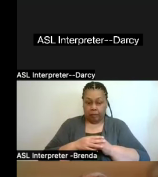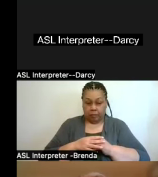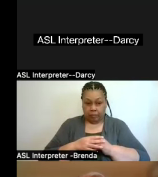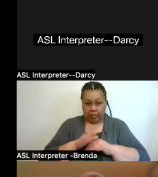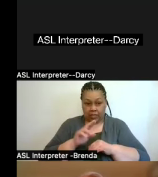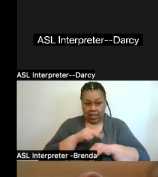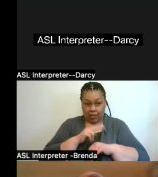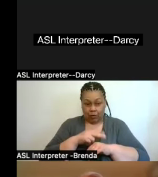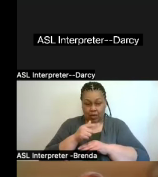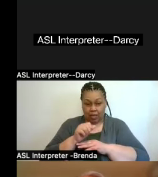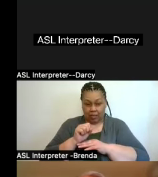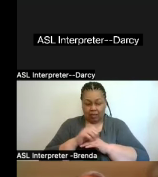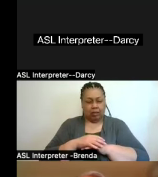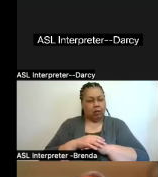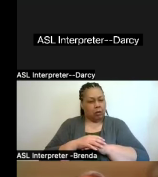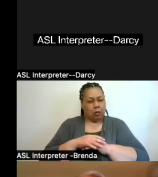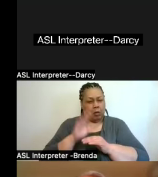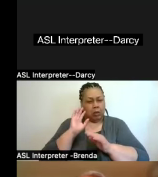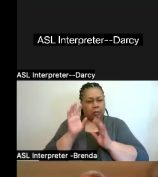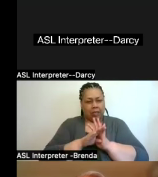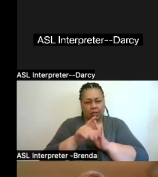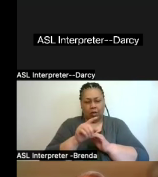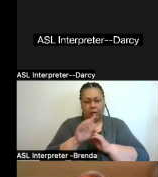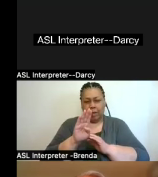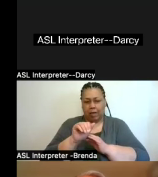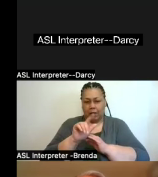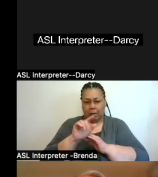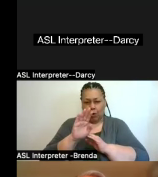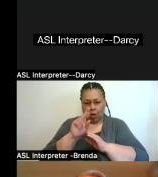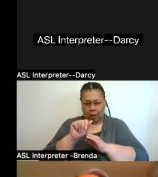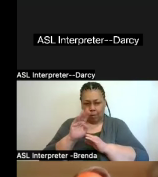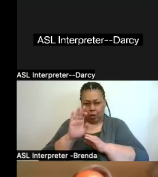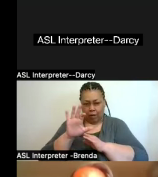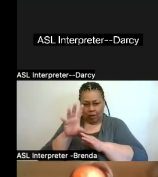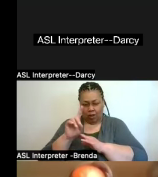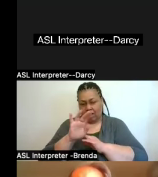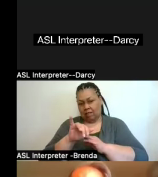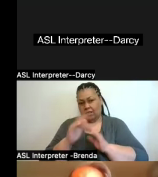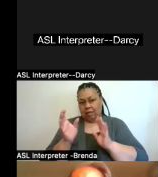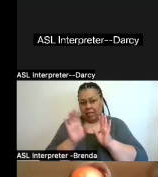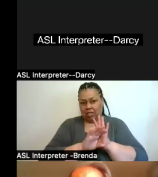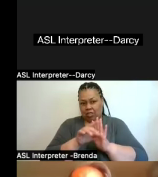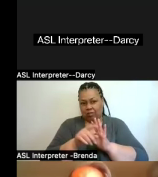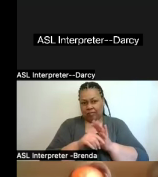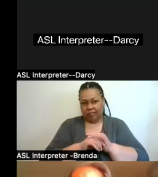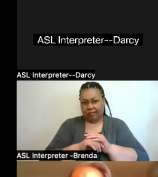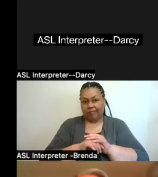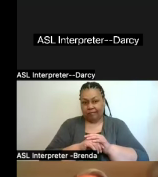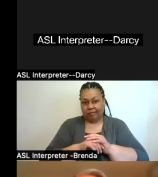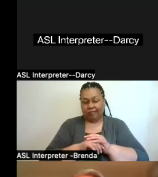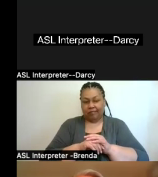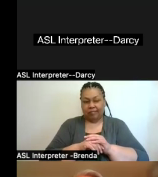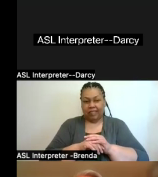Natural gas. I showed a picture of Balboa Boulevard earlier. Here's another picture of that, as well as lines that